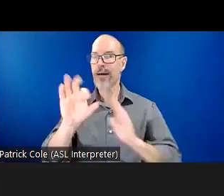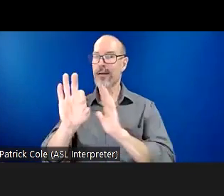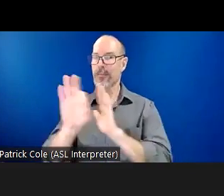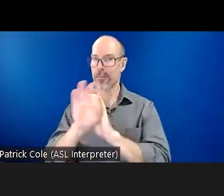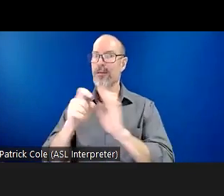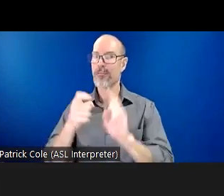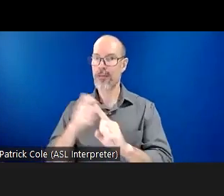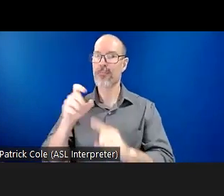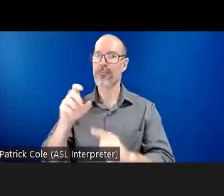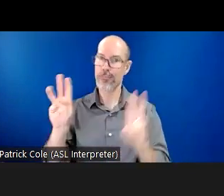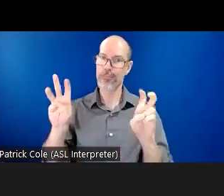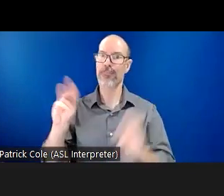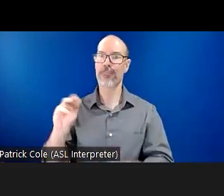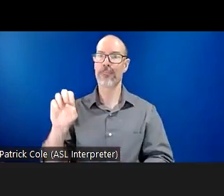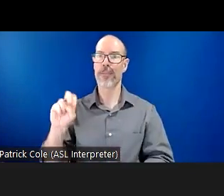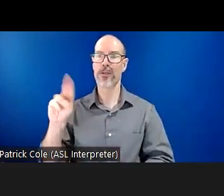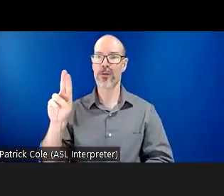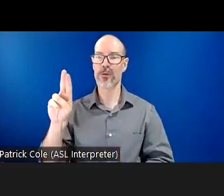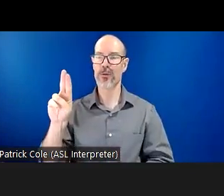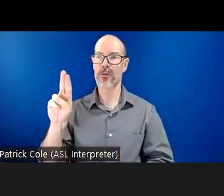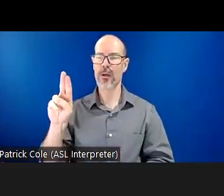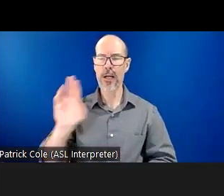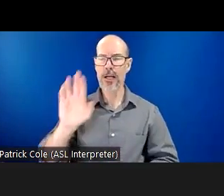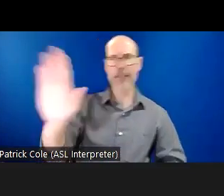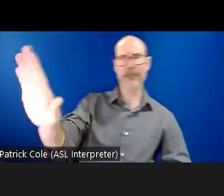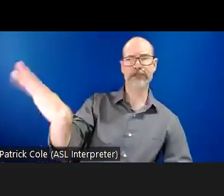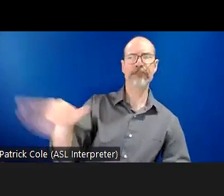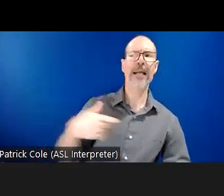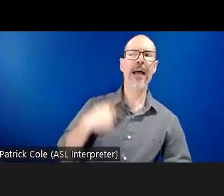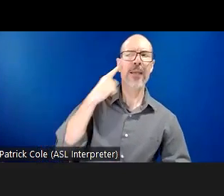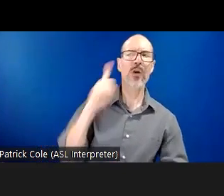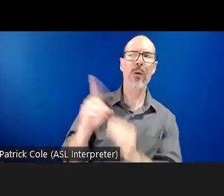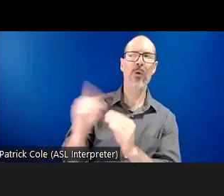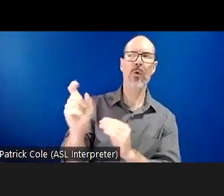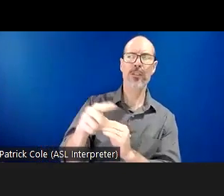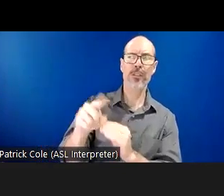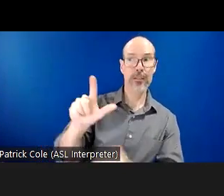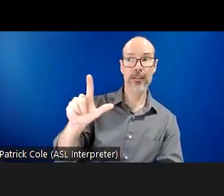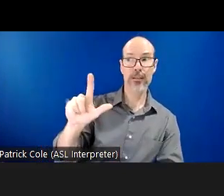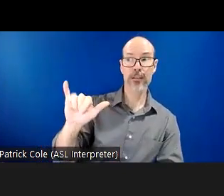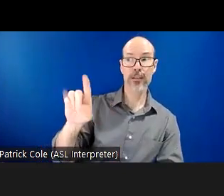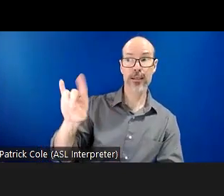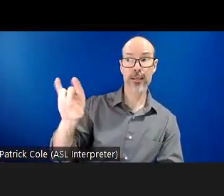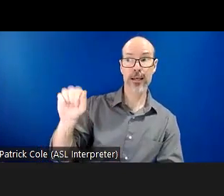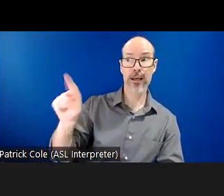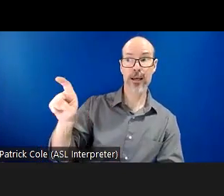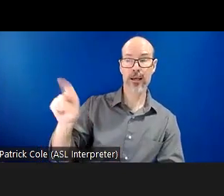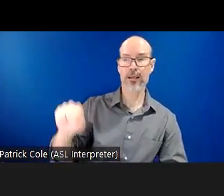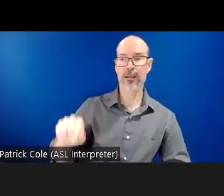are. I think there was one other question. Lydia, you had your hand up?